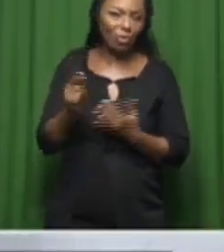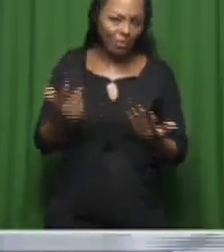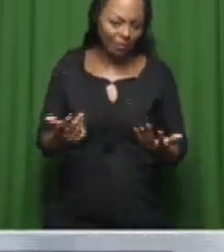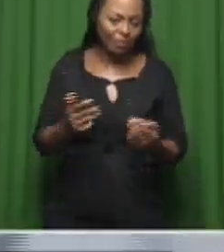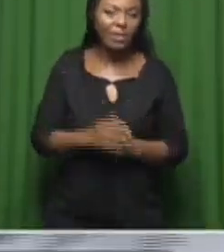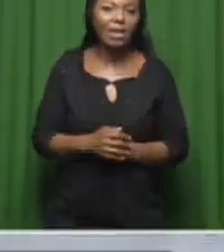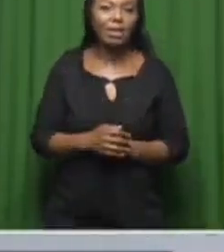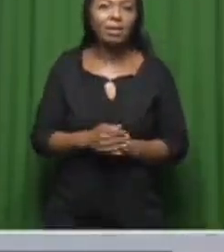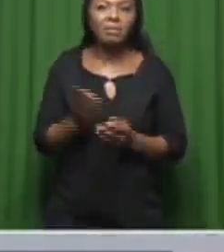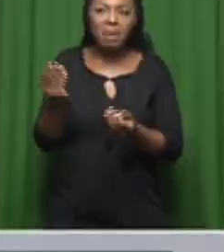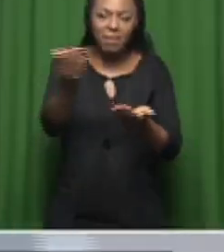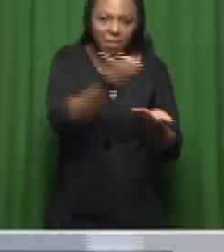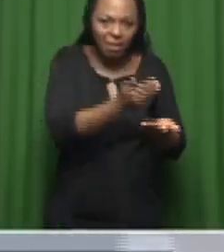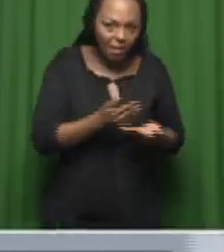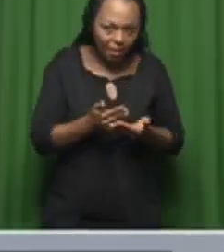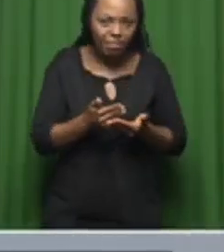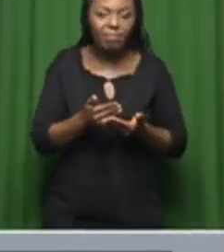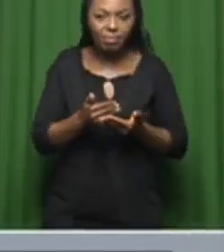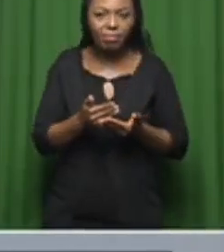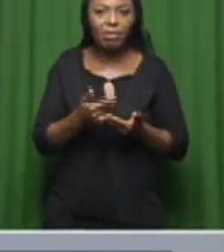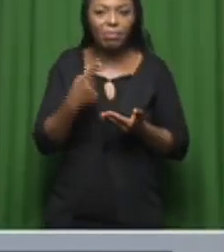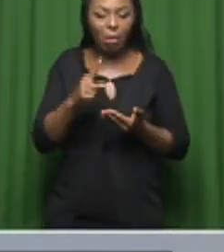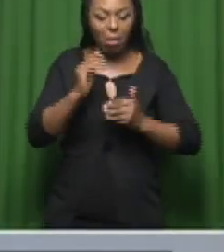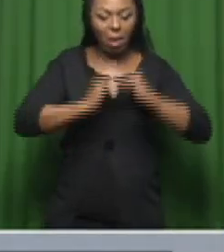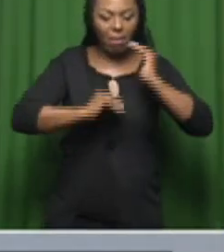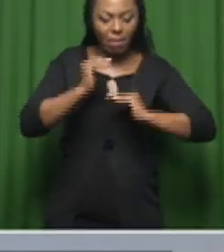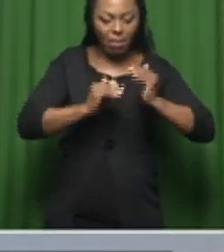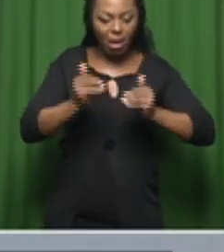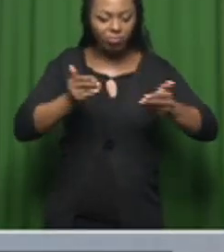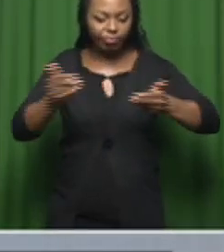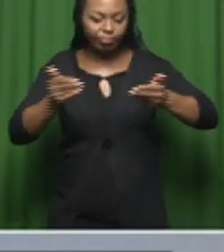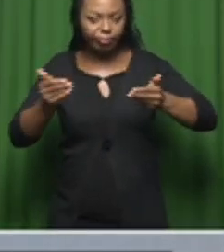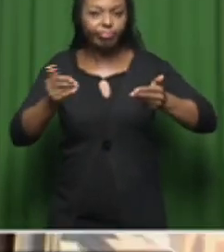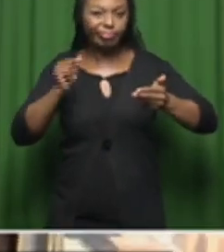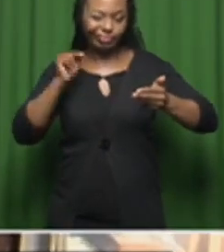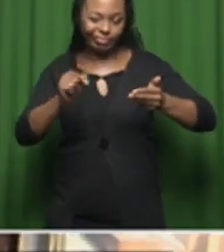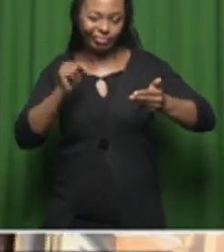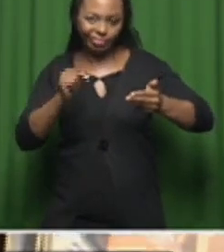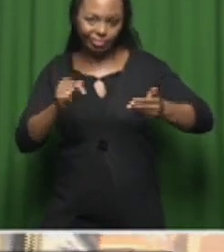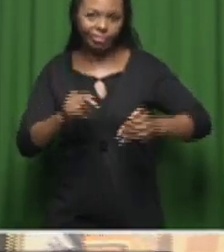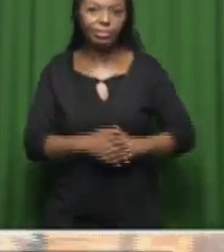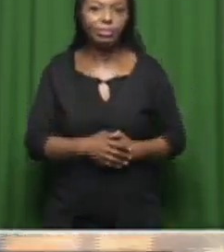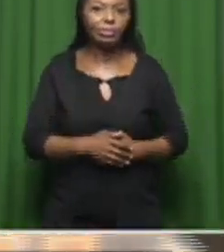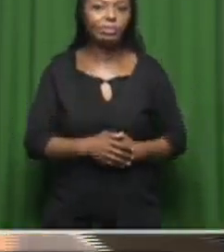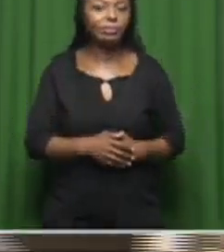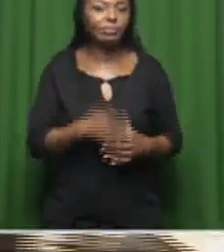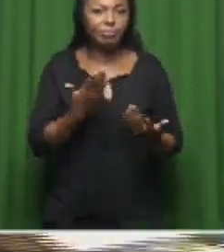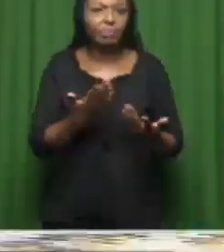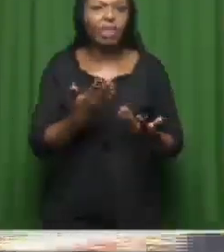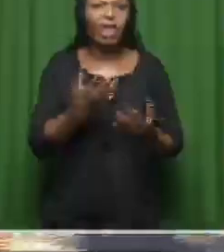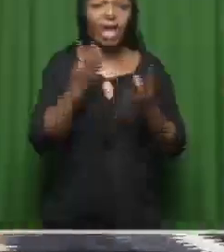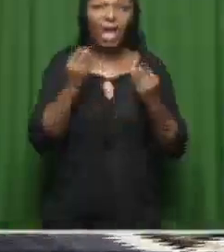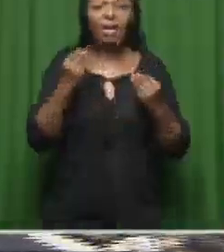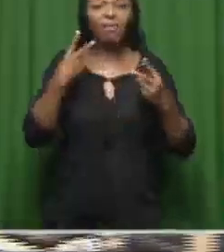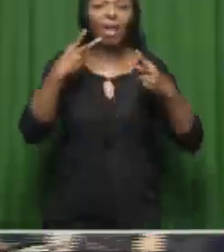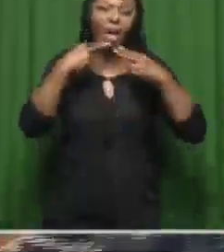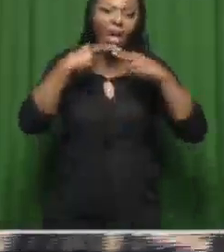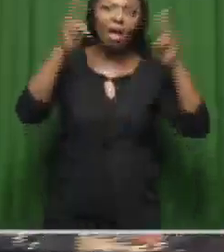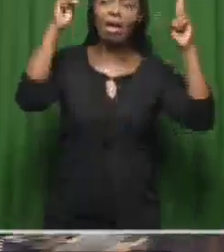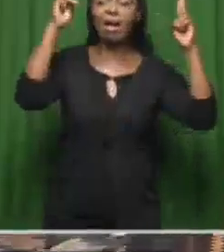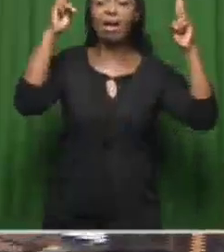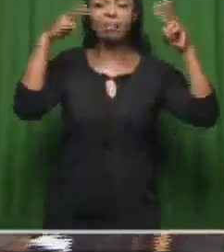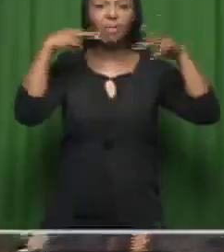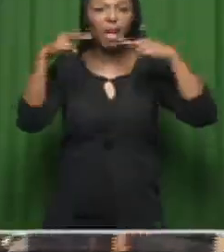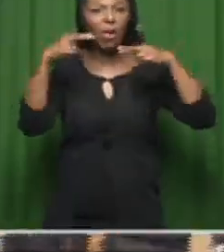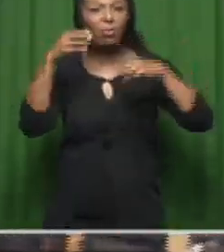well, and from donations. So our space at the top, as soon as you're done with the tour, you get to the top, have a drink, have a nice view, chat with other